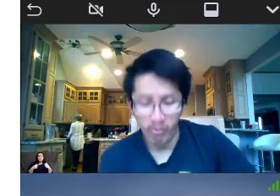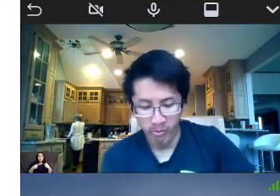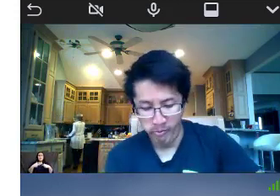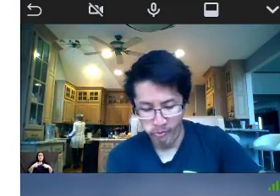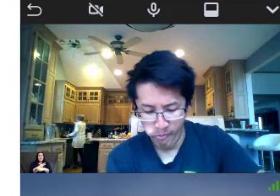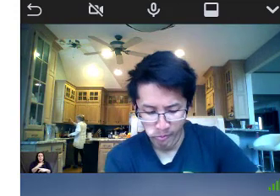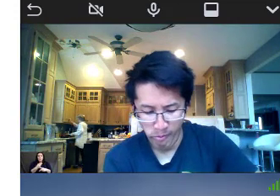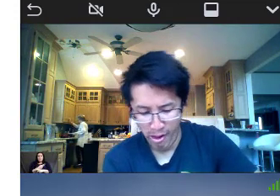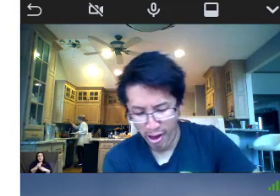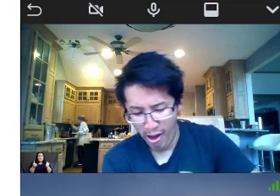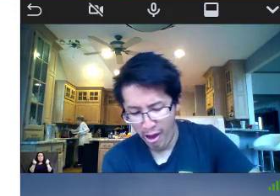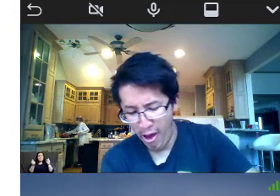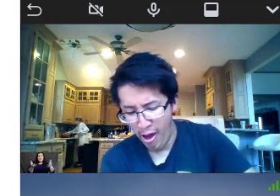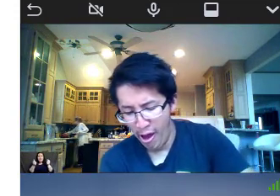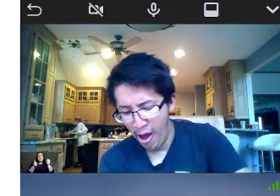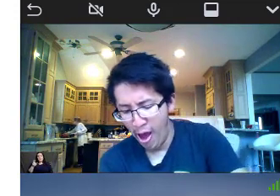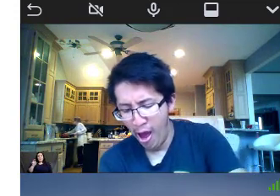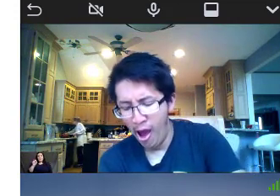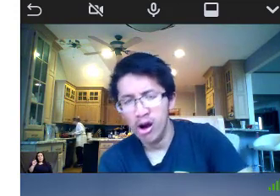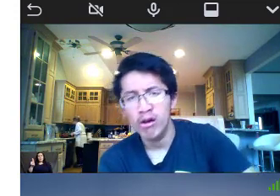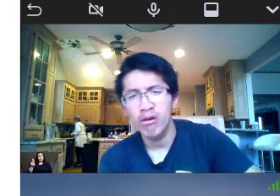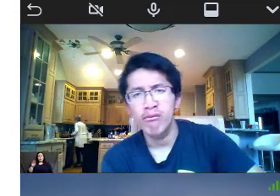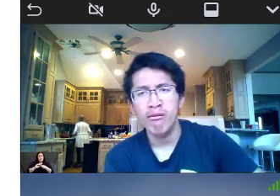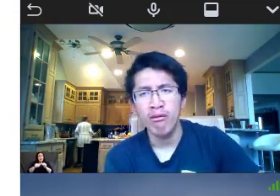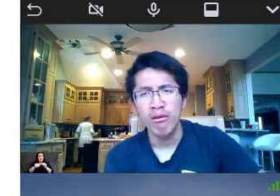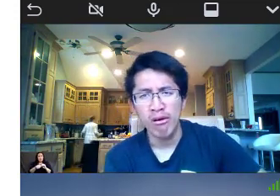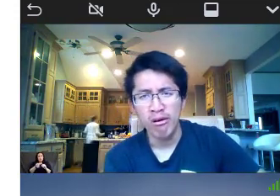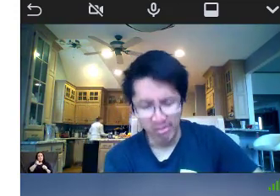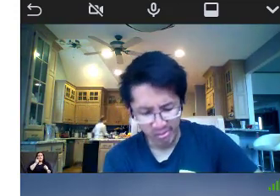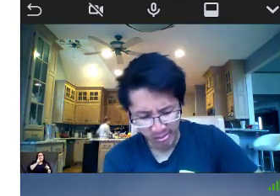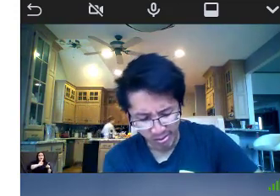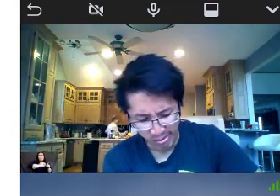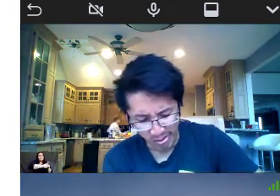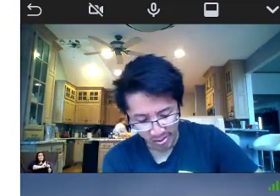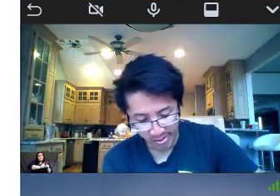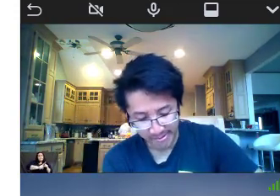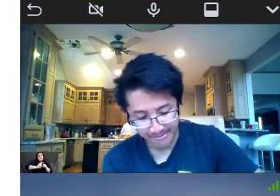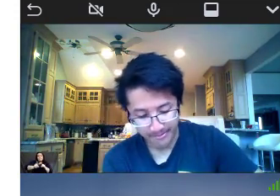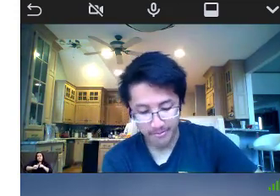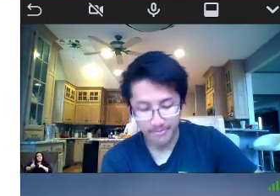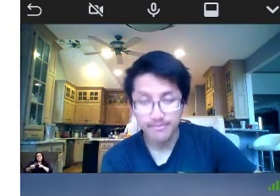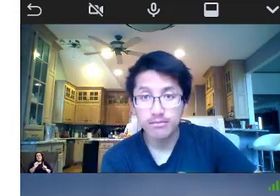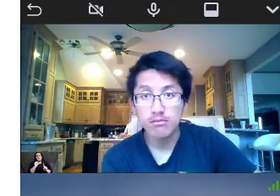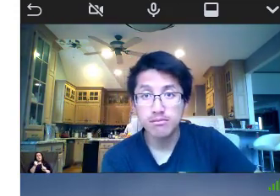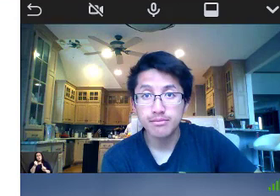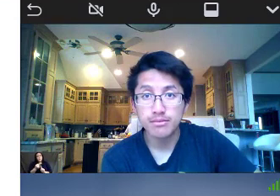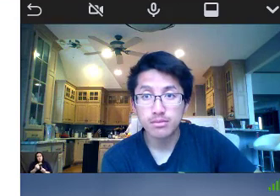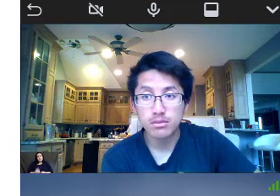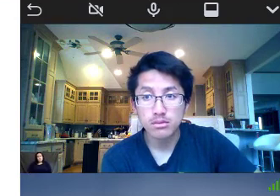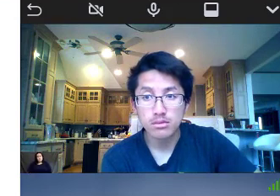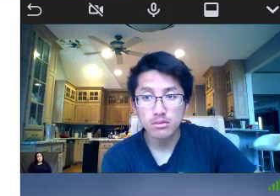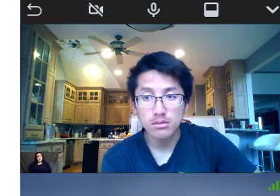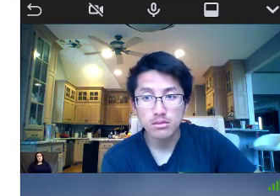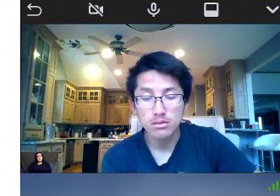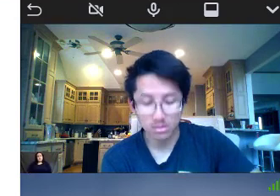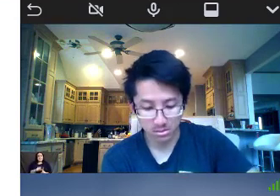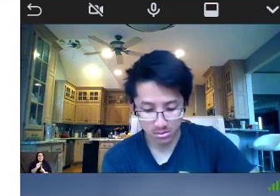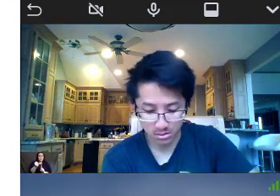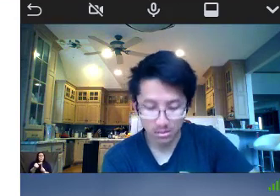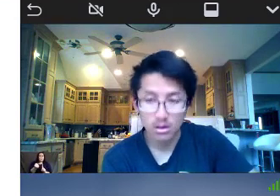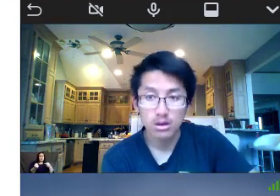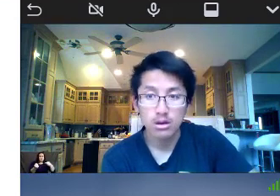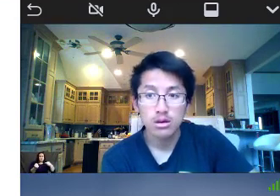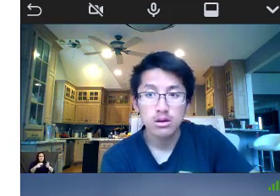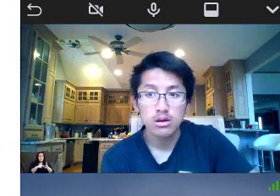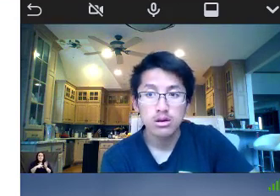Nusselt numbers for different conditions. So we need to know something about the geometry of the problem. So in this case, what I'm showing